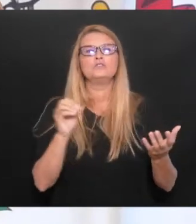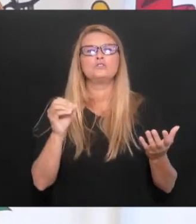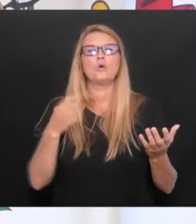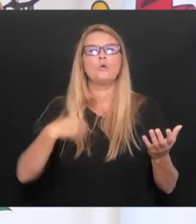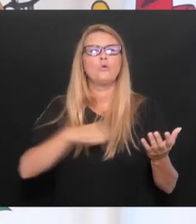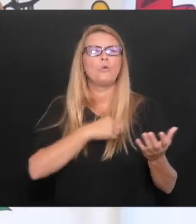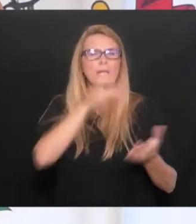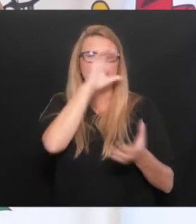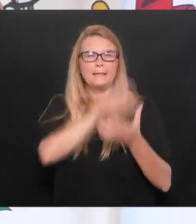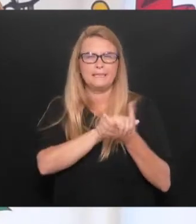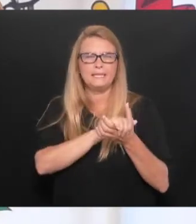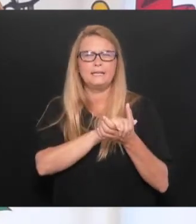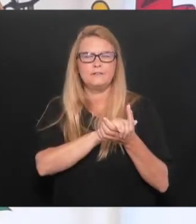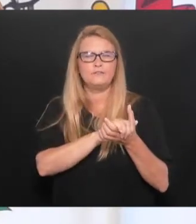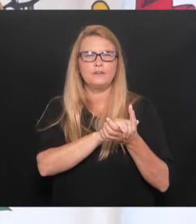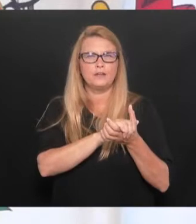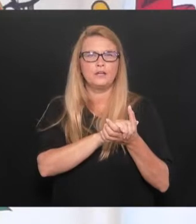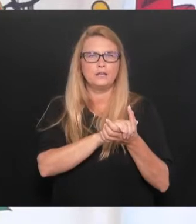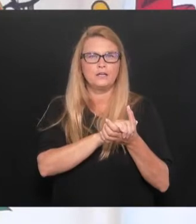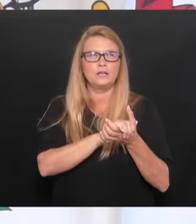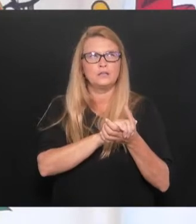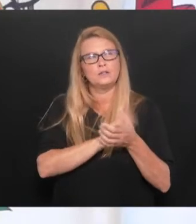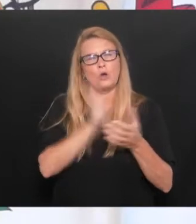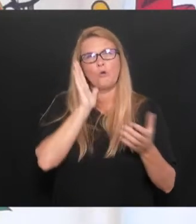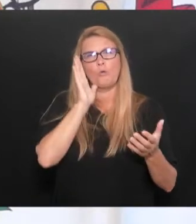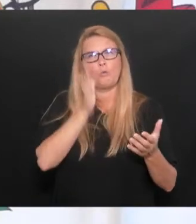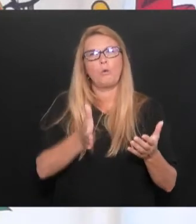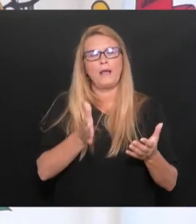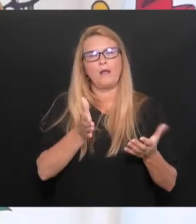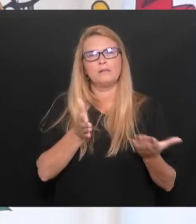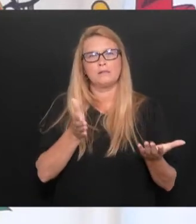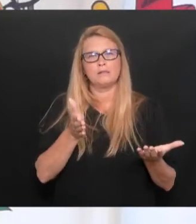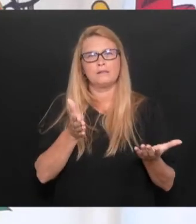we believe is going to come out and